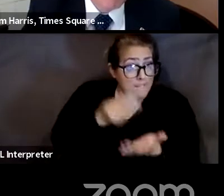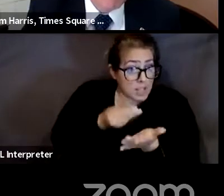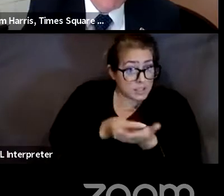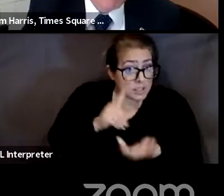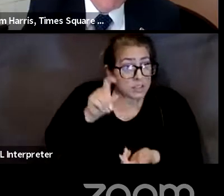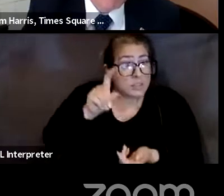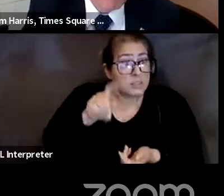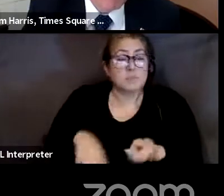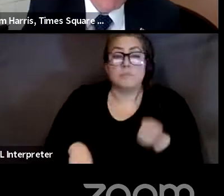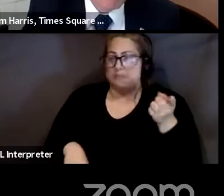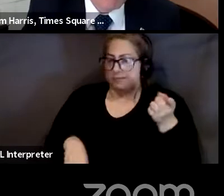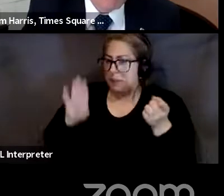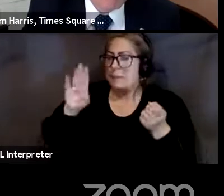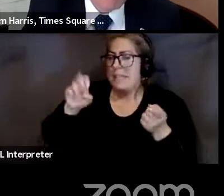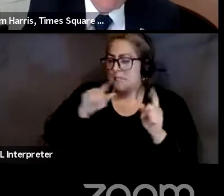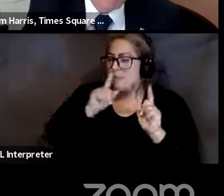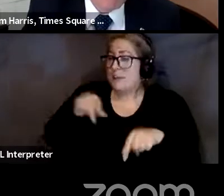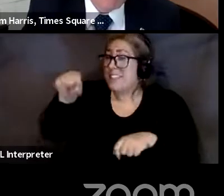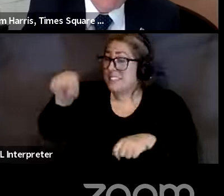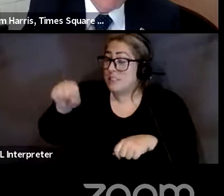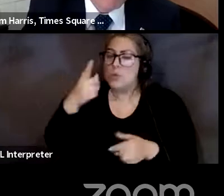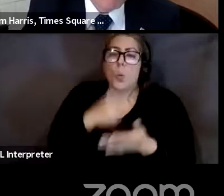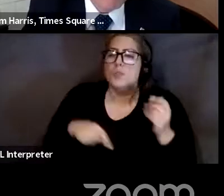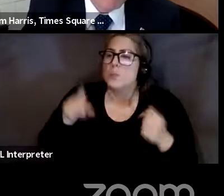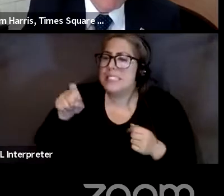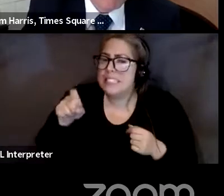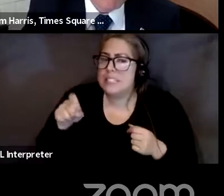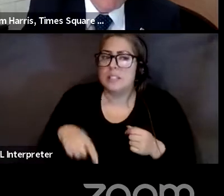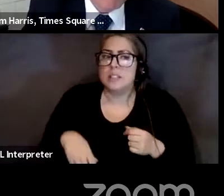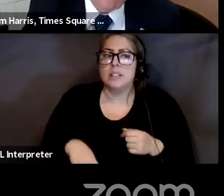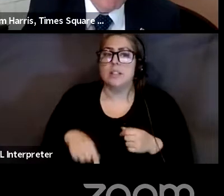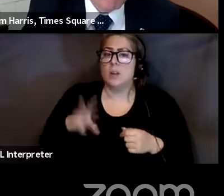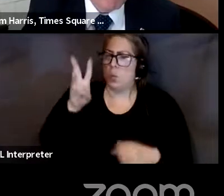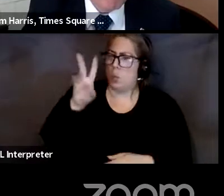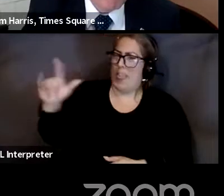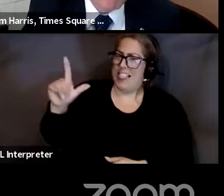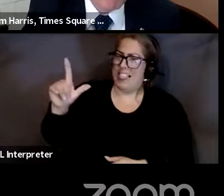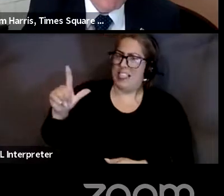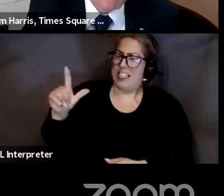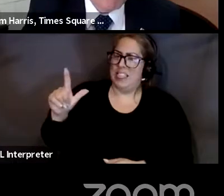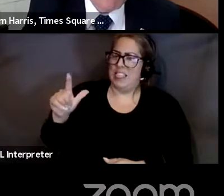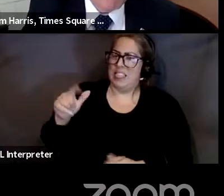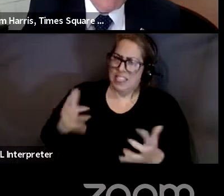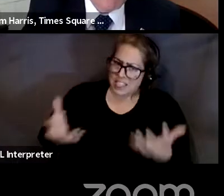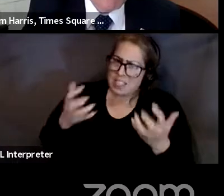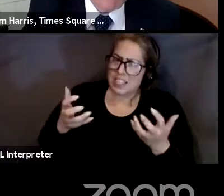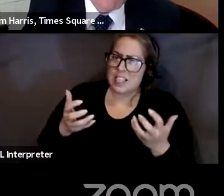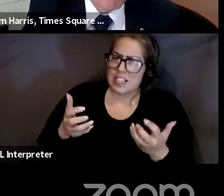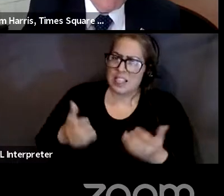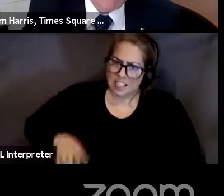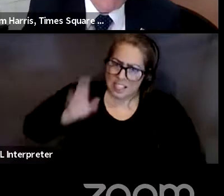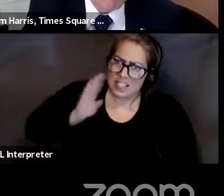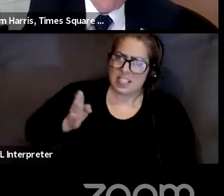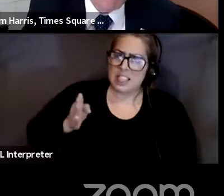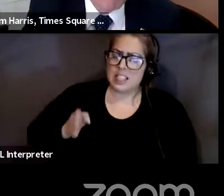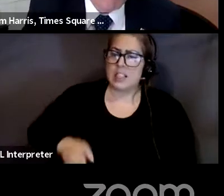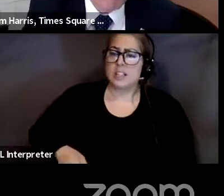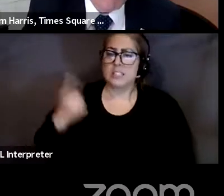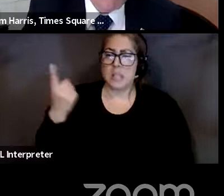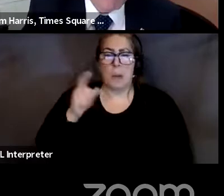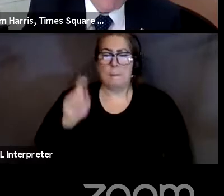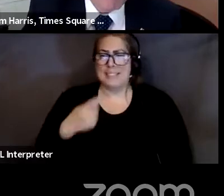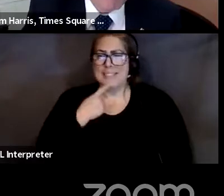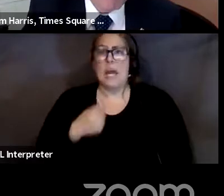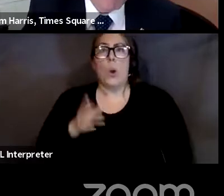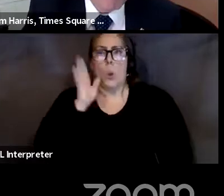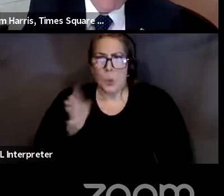mean, listen, what does it take? It takes will. That's it. Like, somebody just has to say, we're going to get this done.